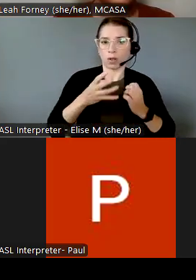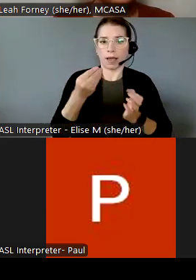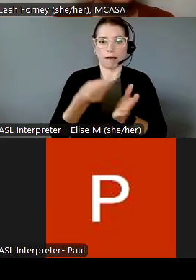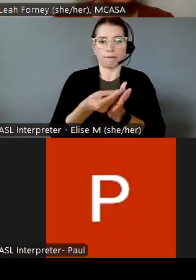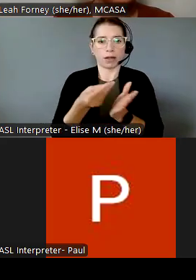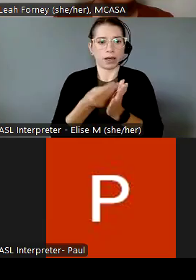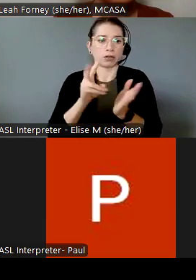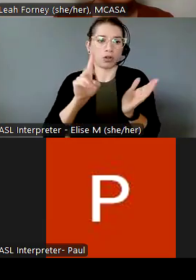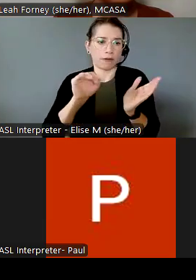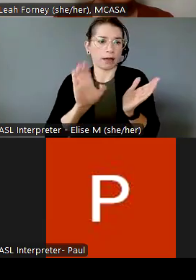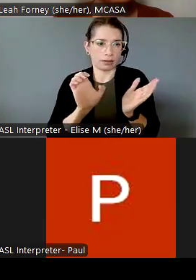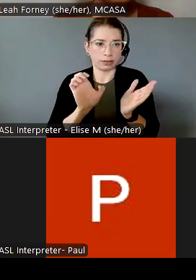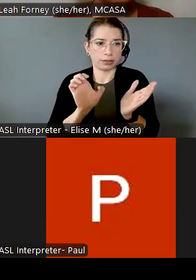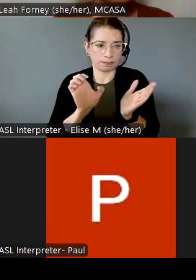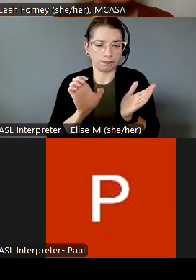financial violence